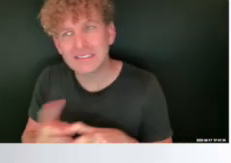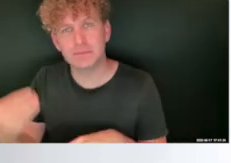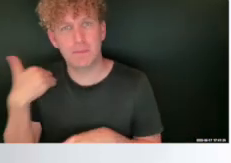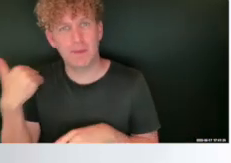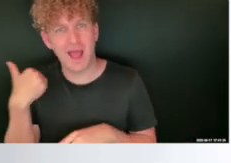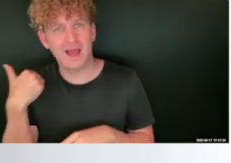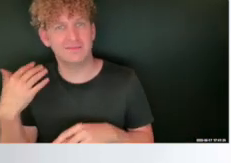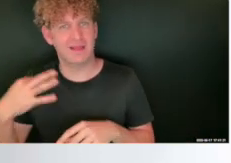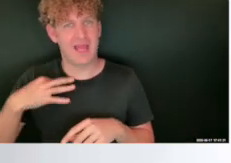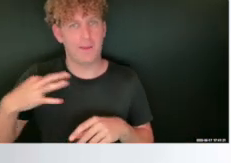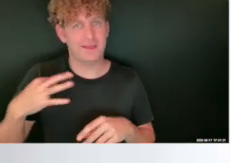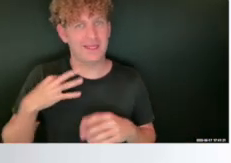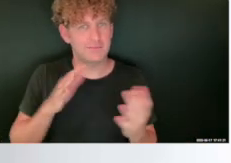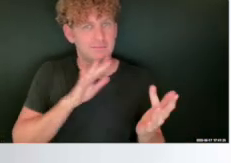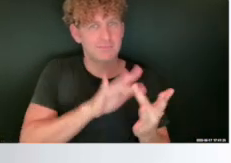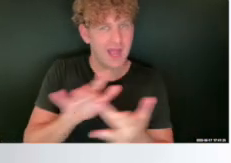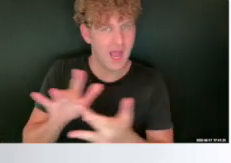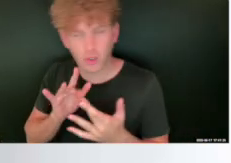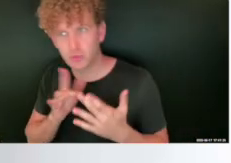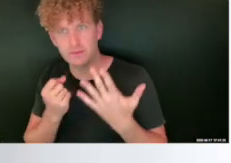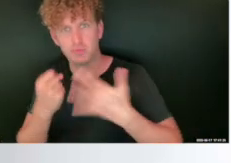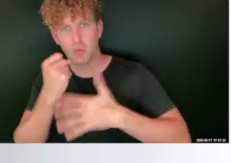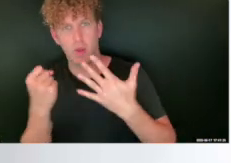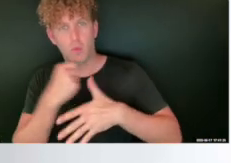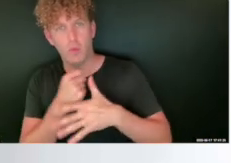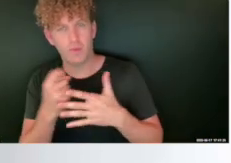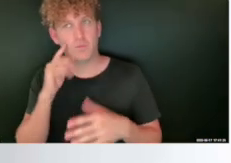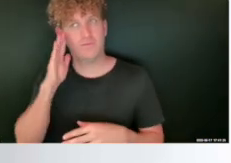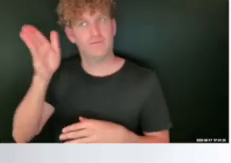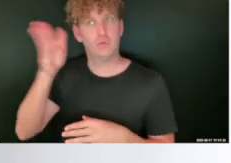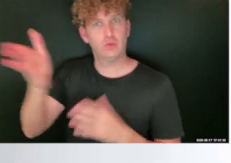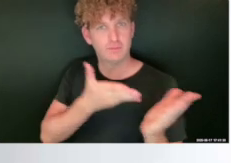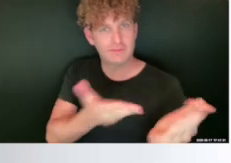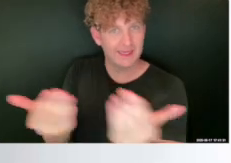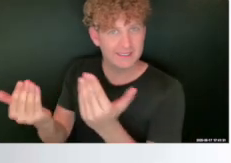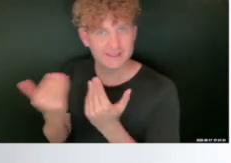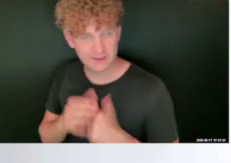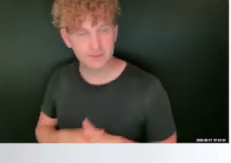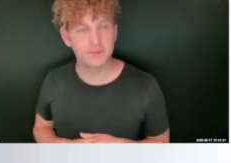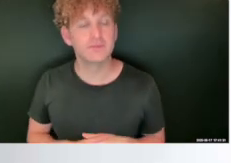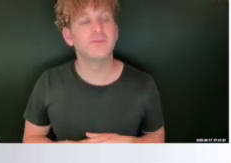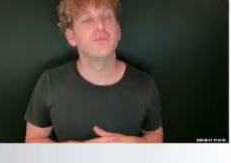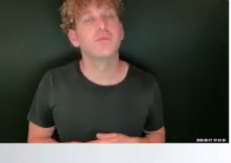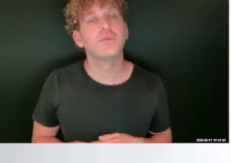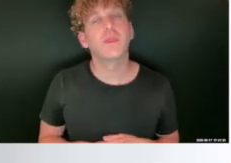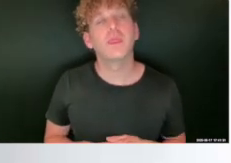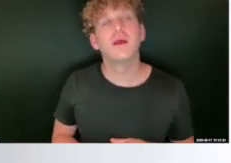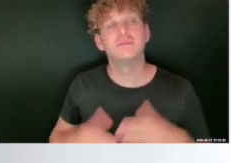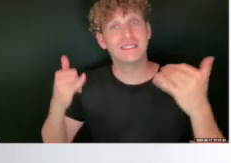received awards in recognition of their work to advance clean mobility in disadvantaged